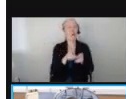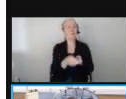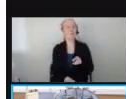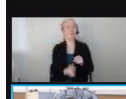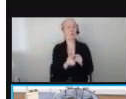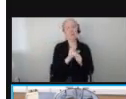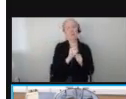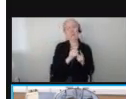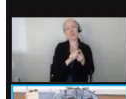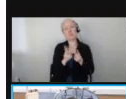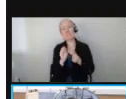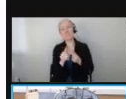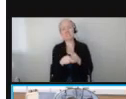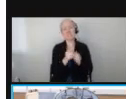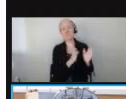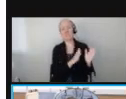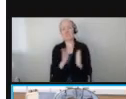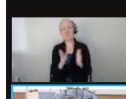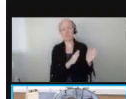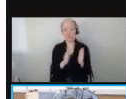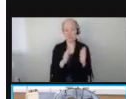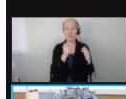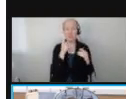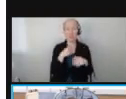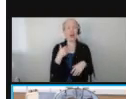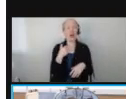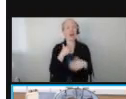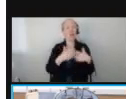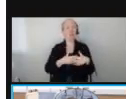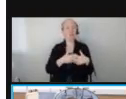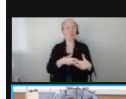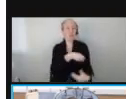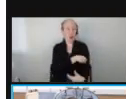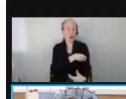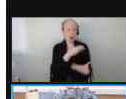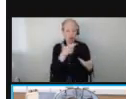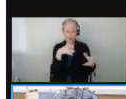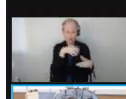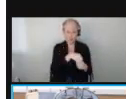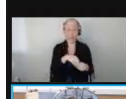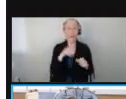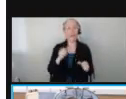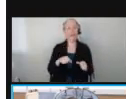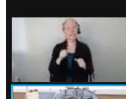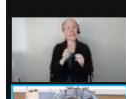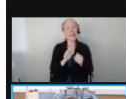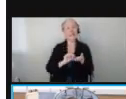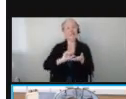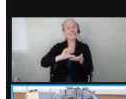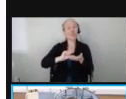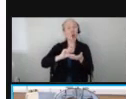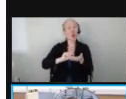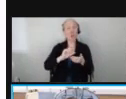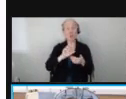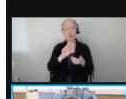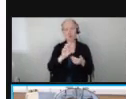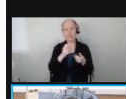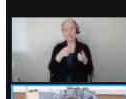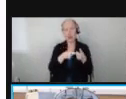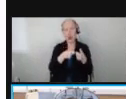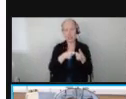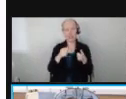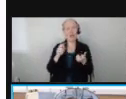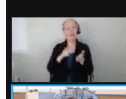a little bit more. It has its own power generation. It can even recharge some of the surface vehicles, so the rovers could come up to it and plug